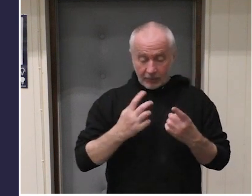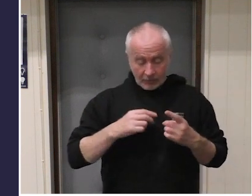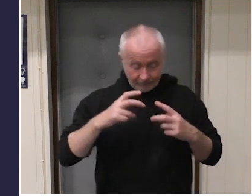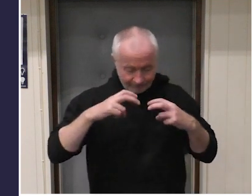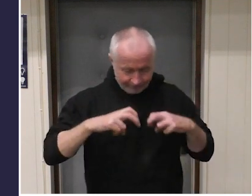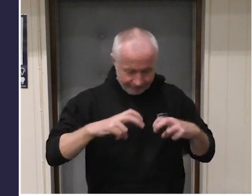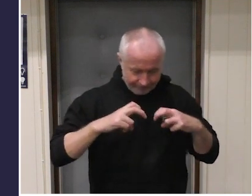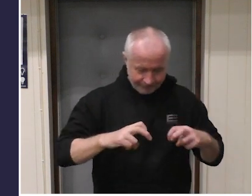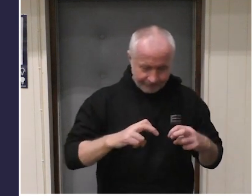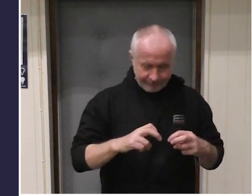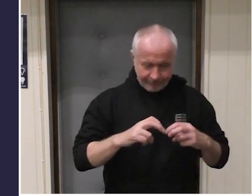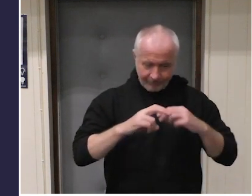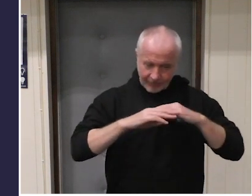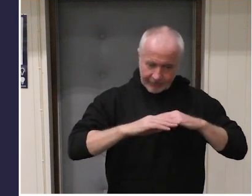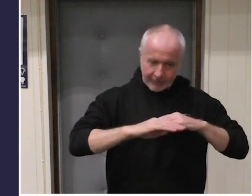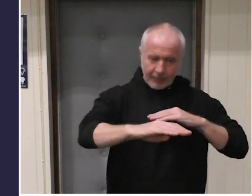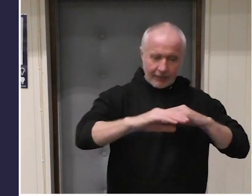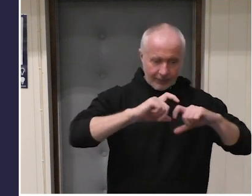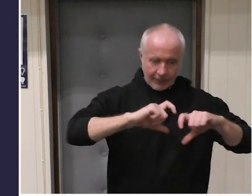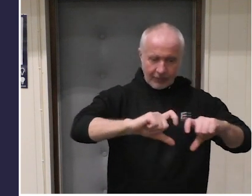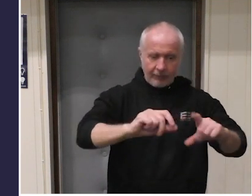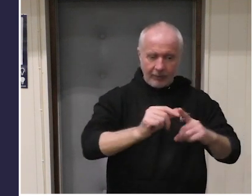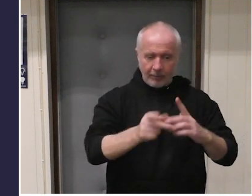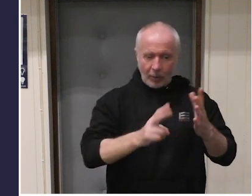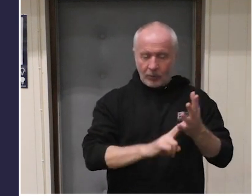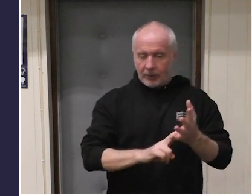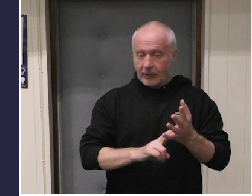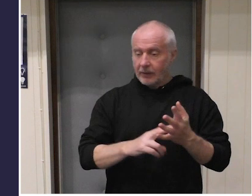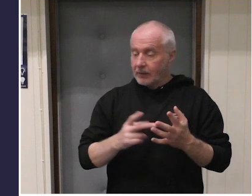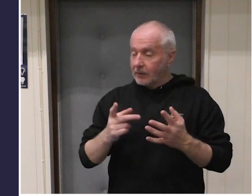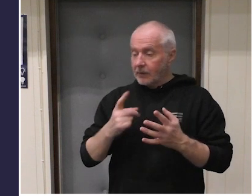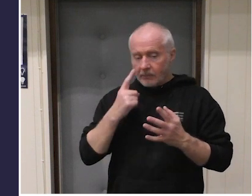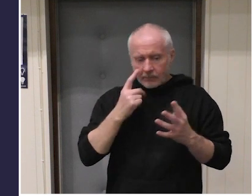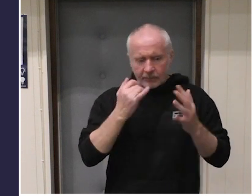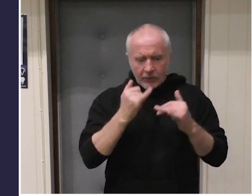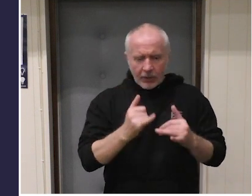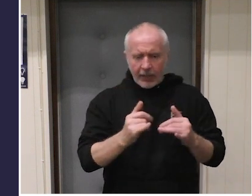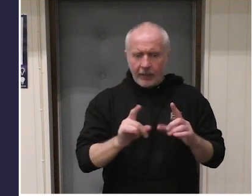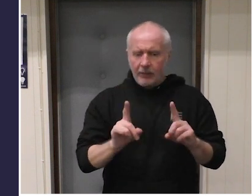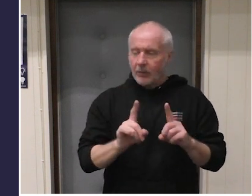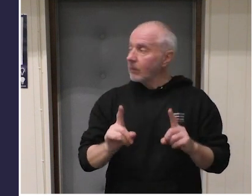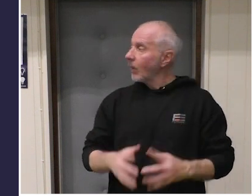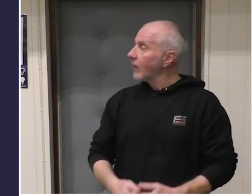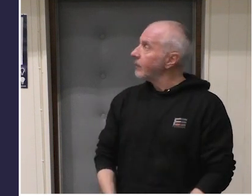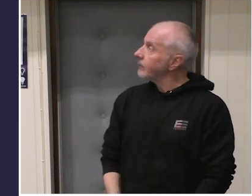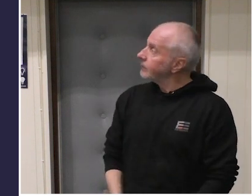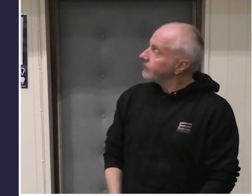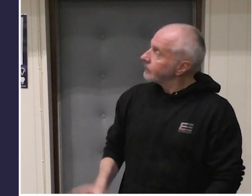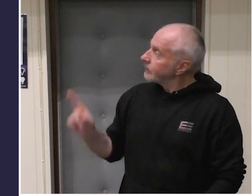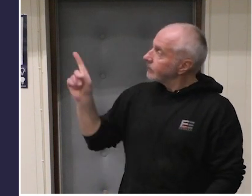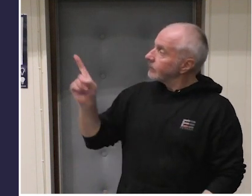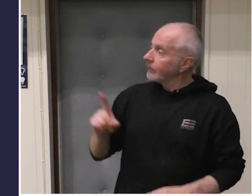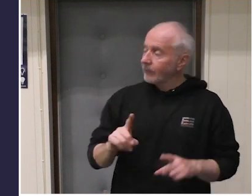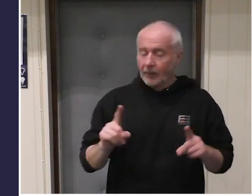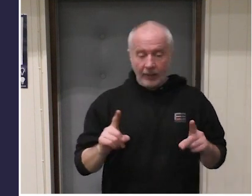across a whole database of proteins we've actually crystallized, and you measure their stability, so this just tells us what